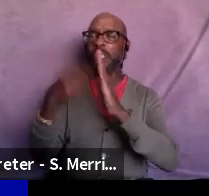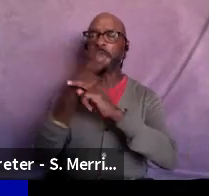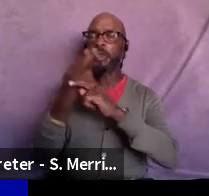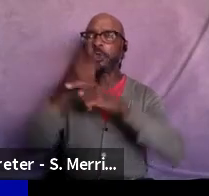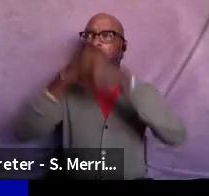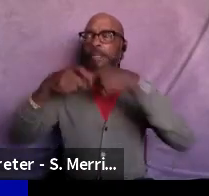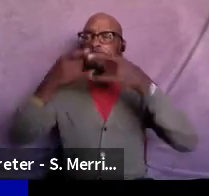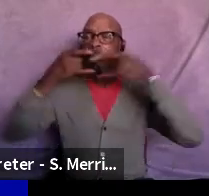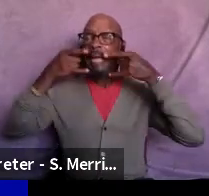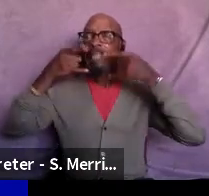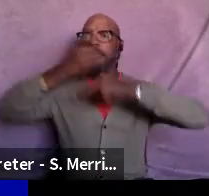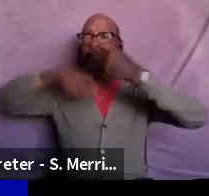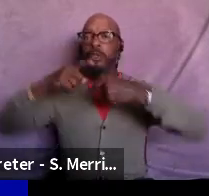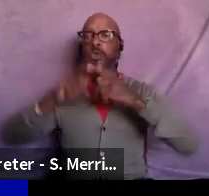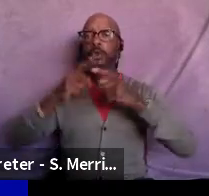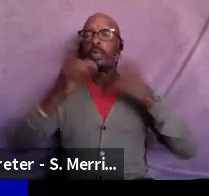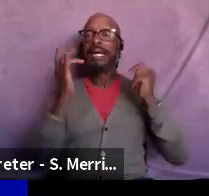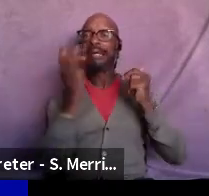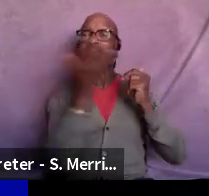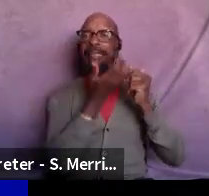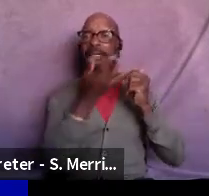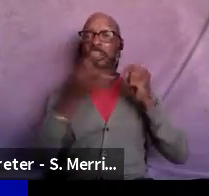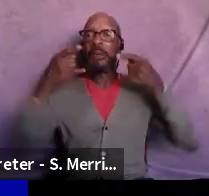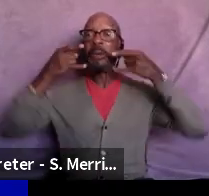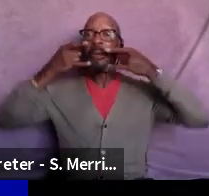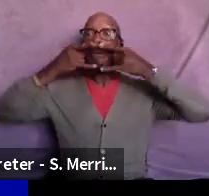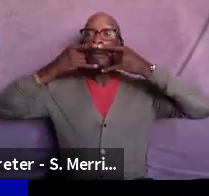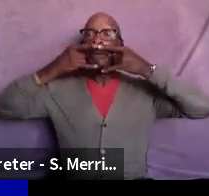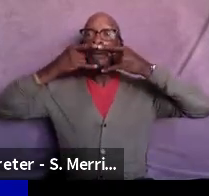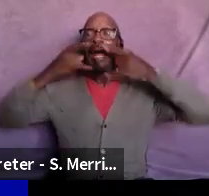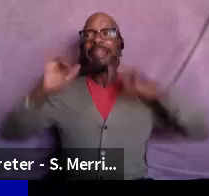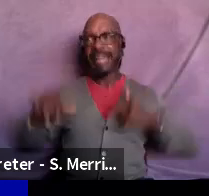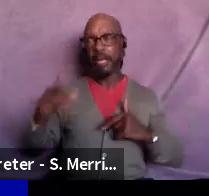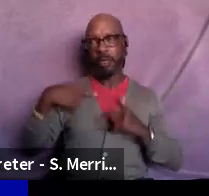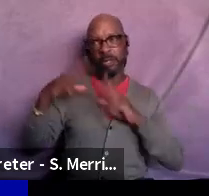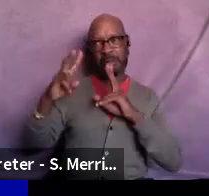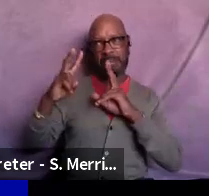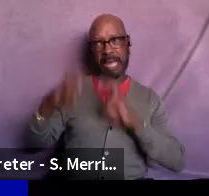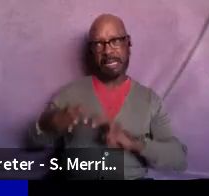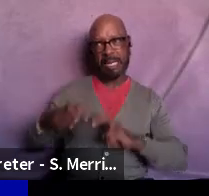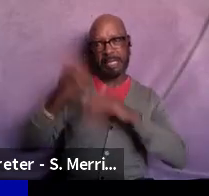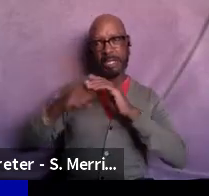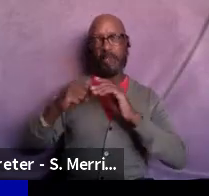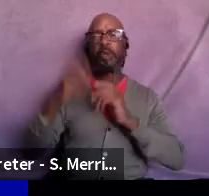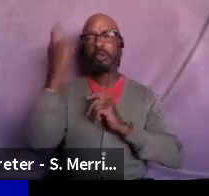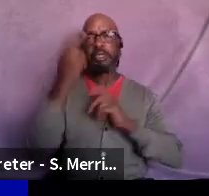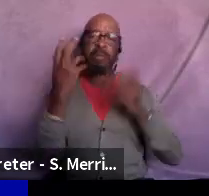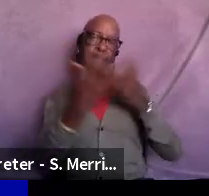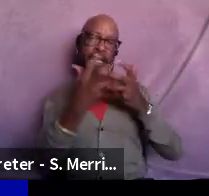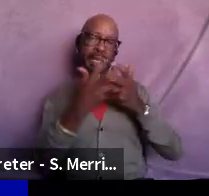Again, I think that would be something that we would analyze under a reasonable modification